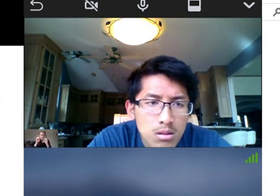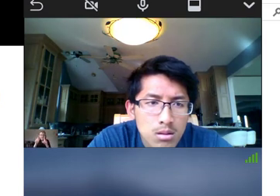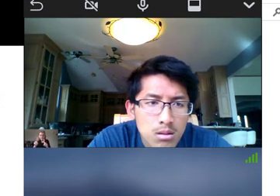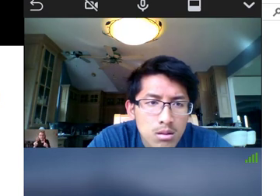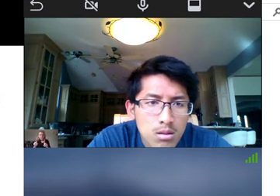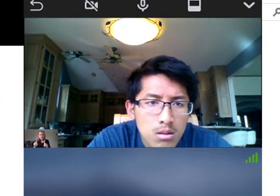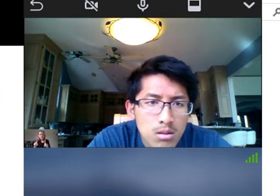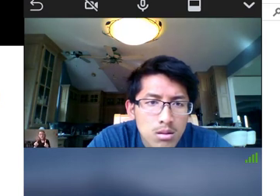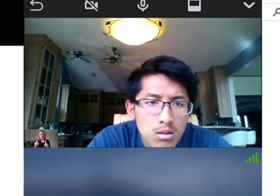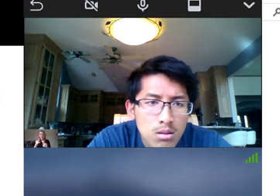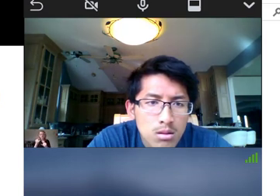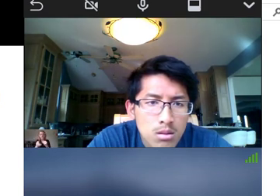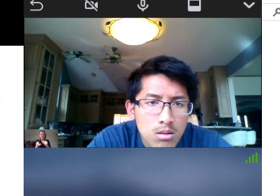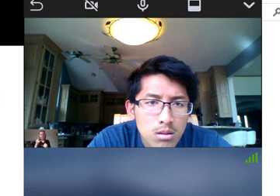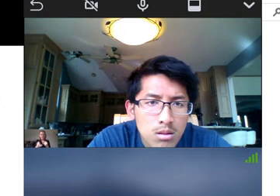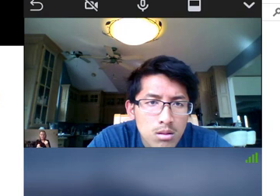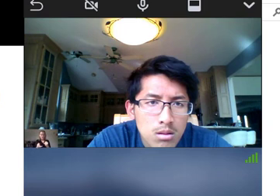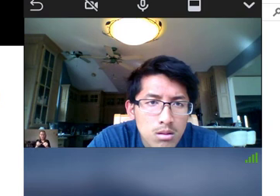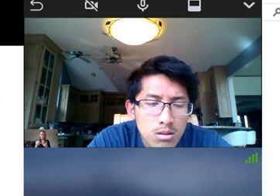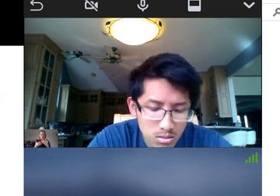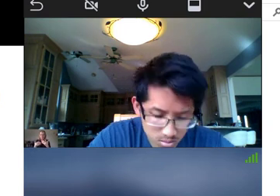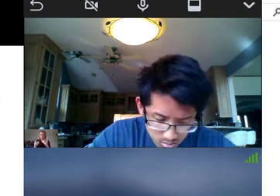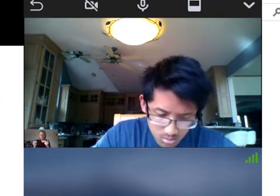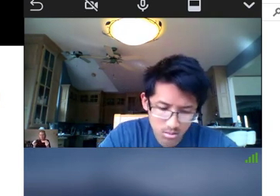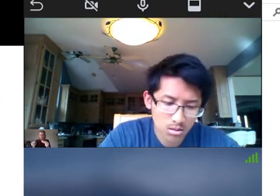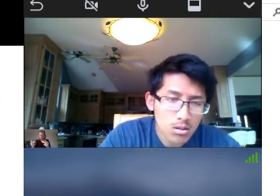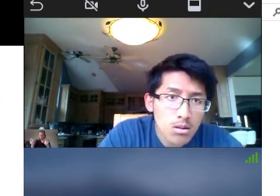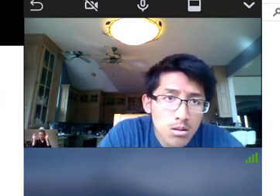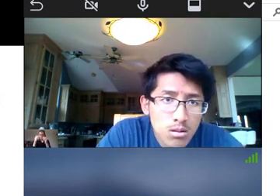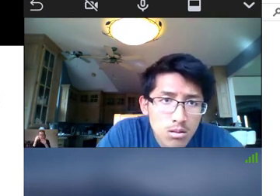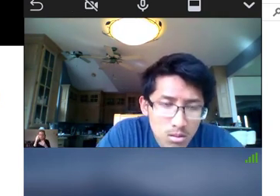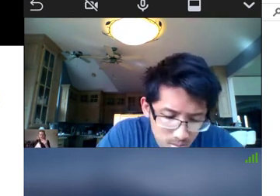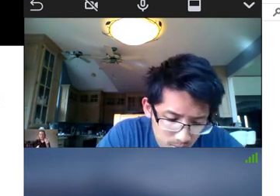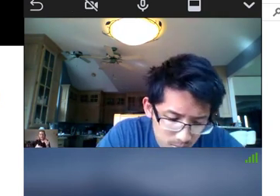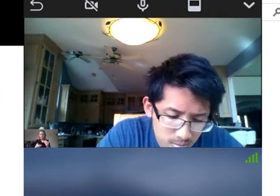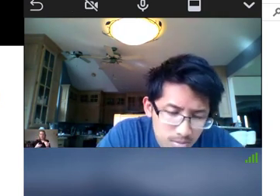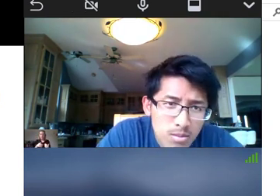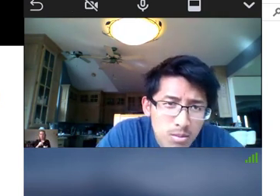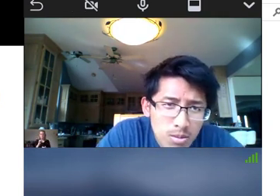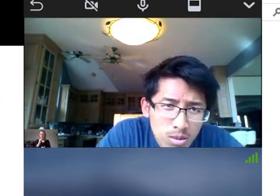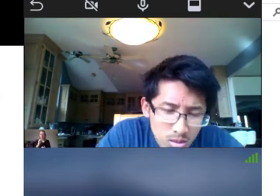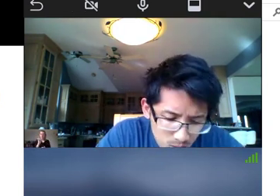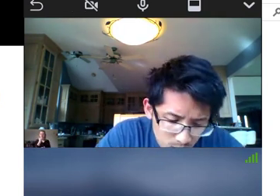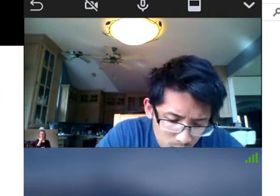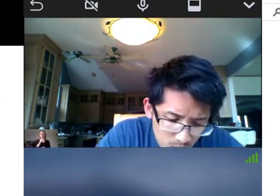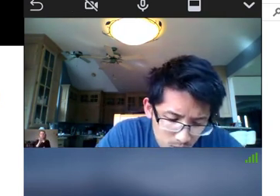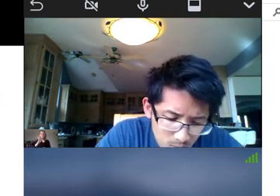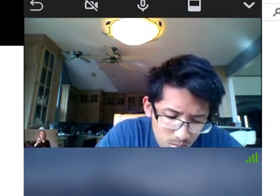accidentally put in 40 for my mass flow rate when it's really 0.01.